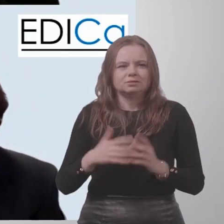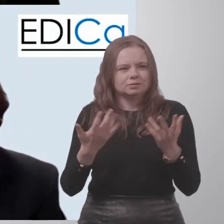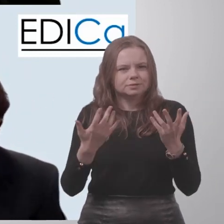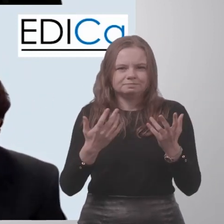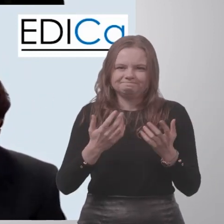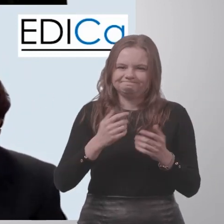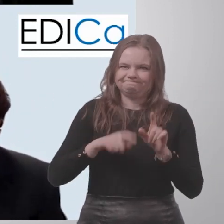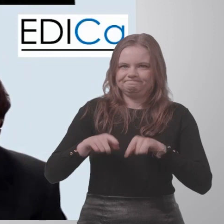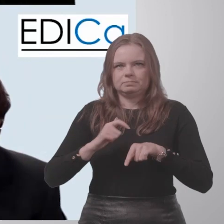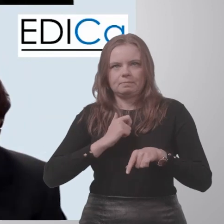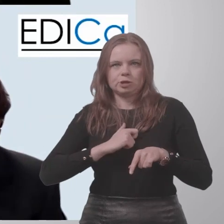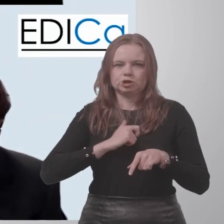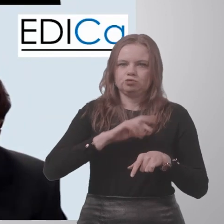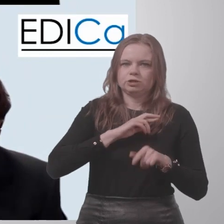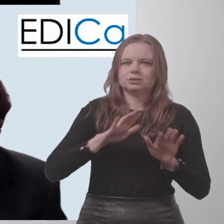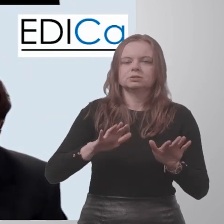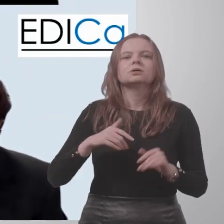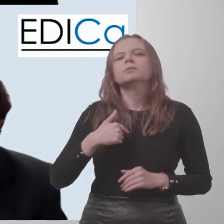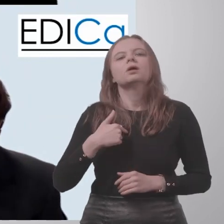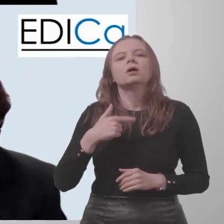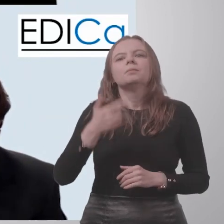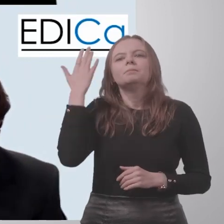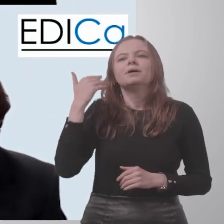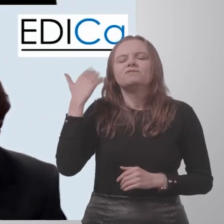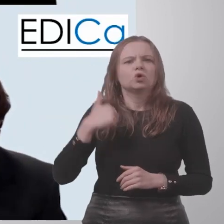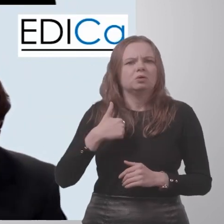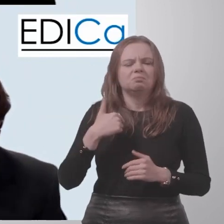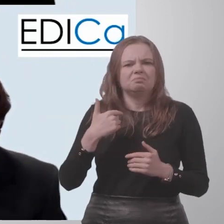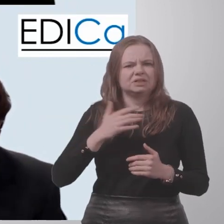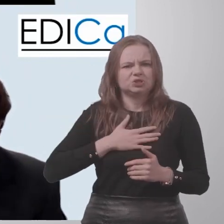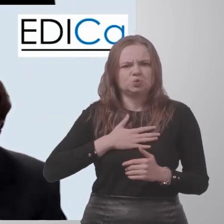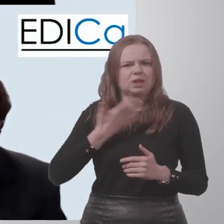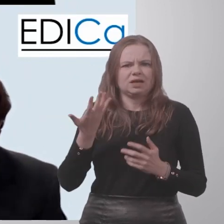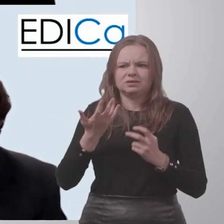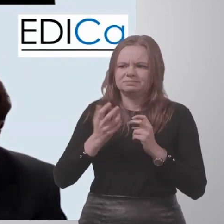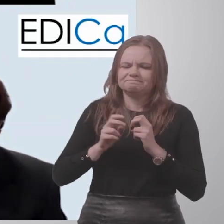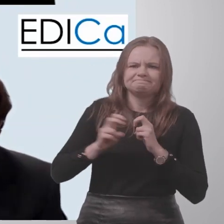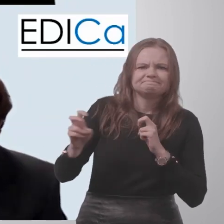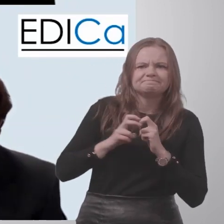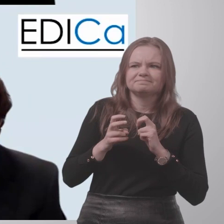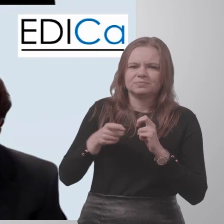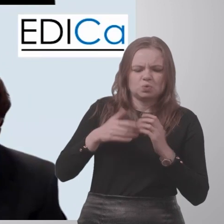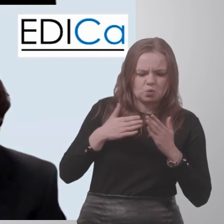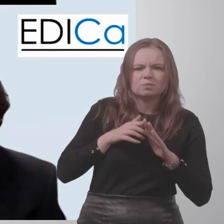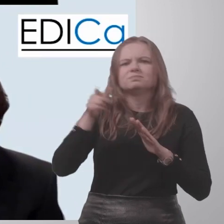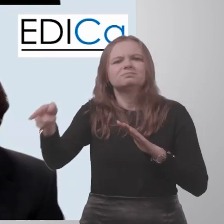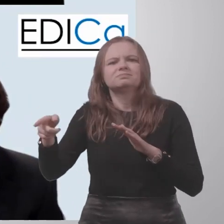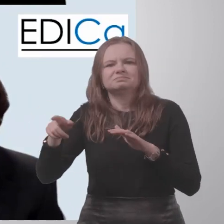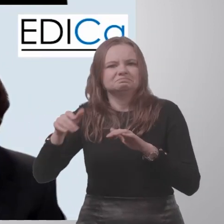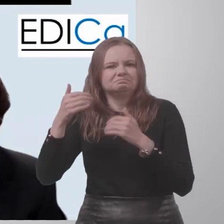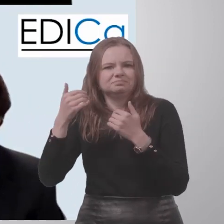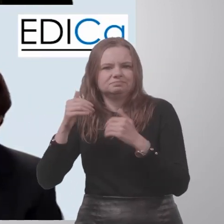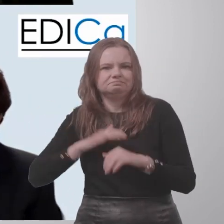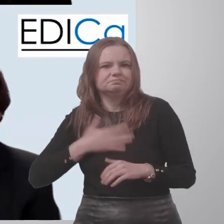my distaste for being away from home and the consequences of that. So I didn't like remote working or being away